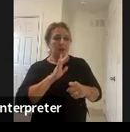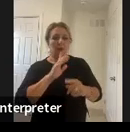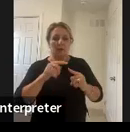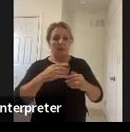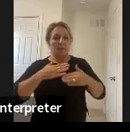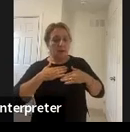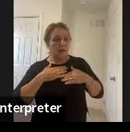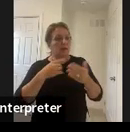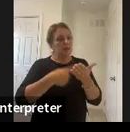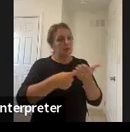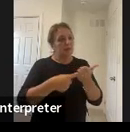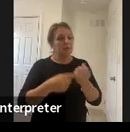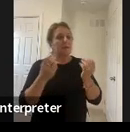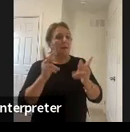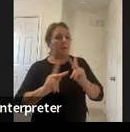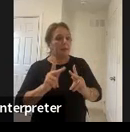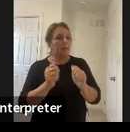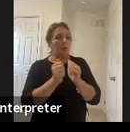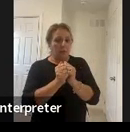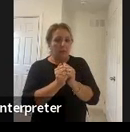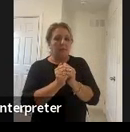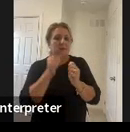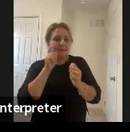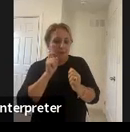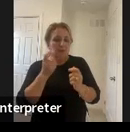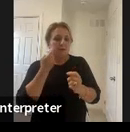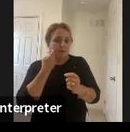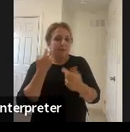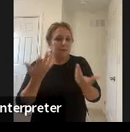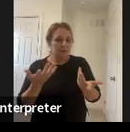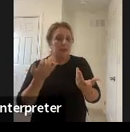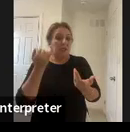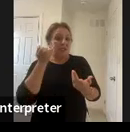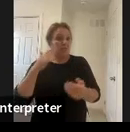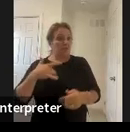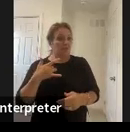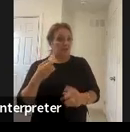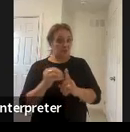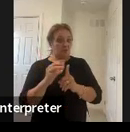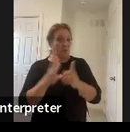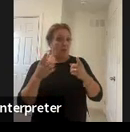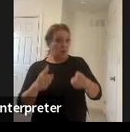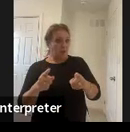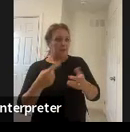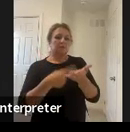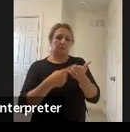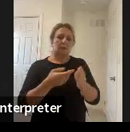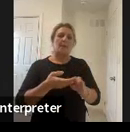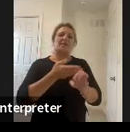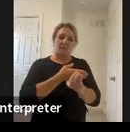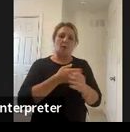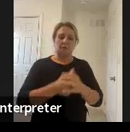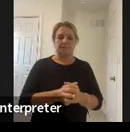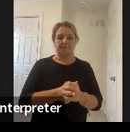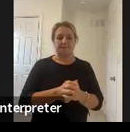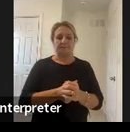many encounters you've had recently, and if you think you may have been exposed. Before the lights go out, look